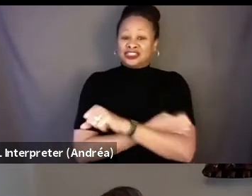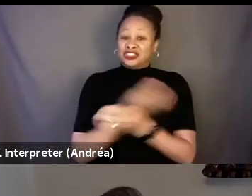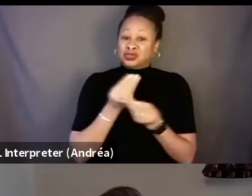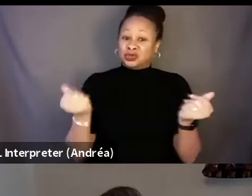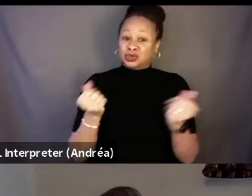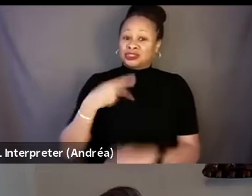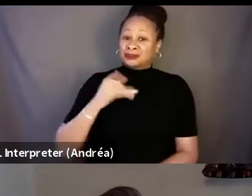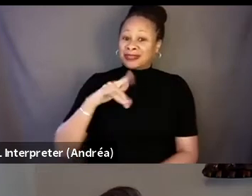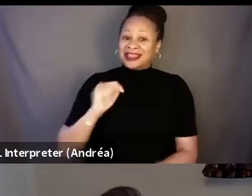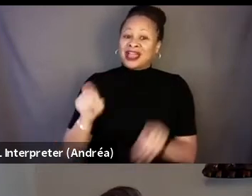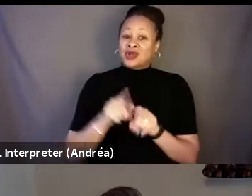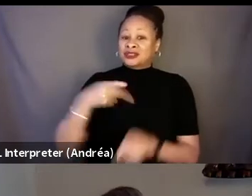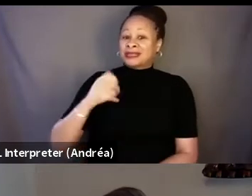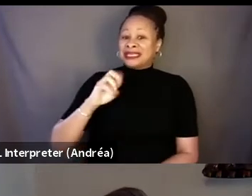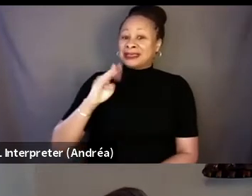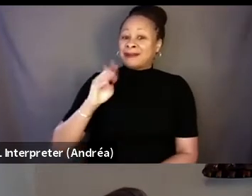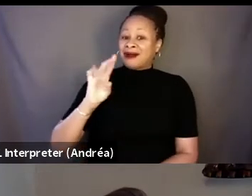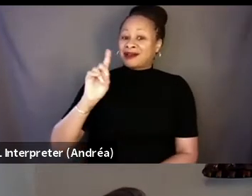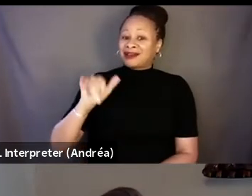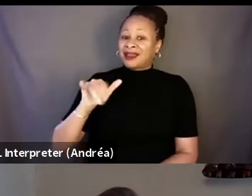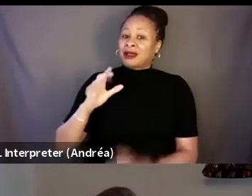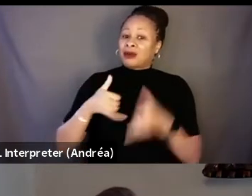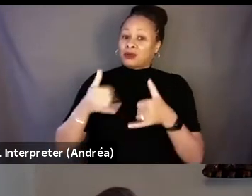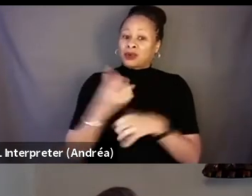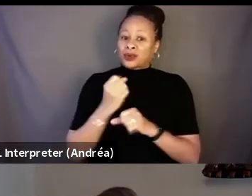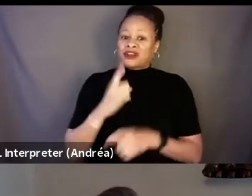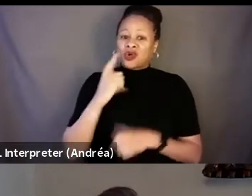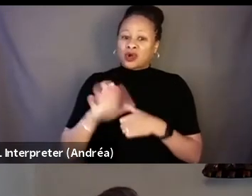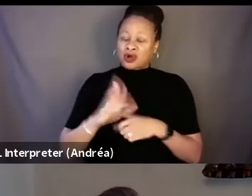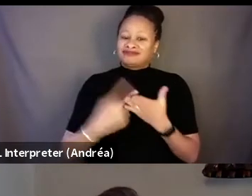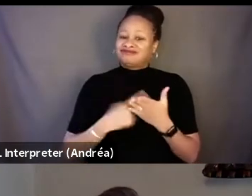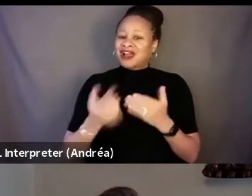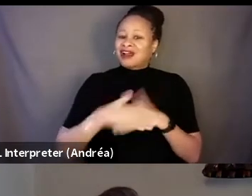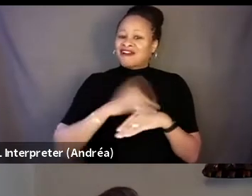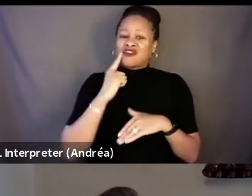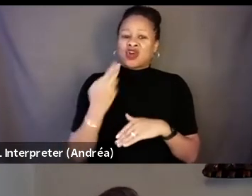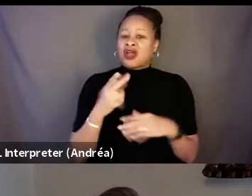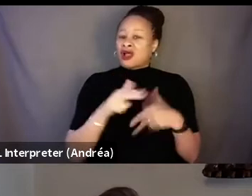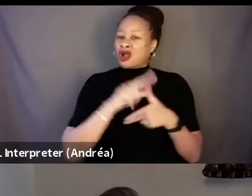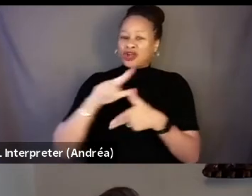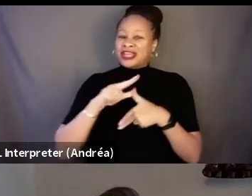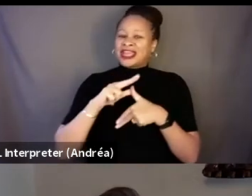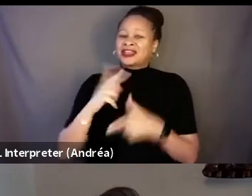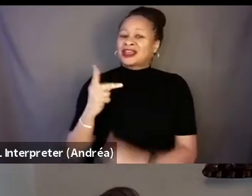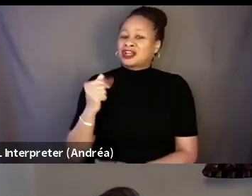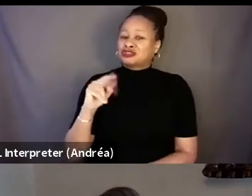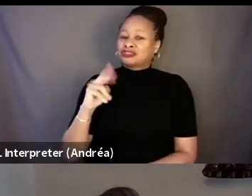and is a Peabody Award winner for her coverage of Hurricane Katrina when she was evening anchor